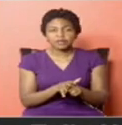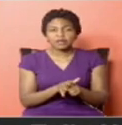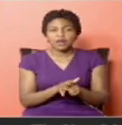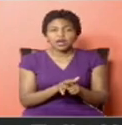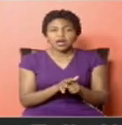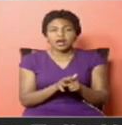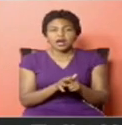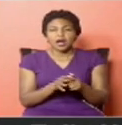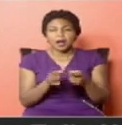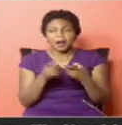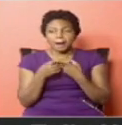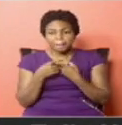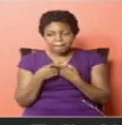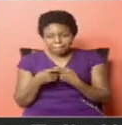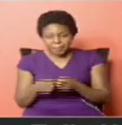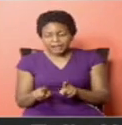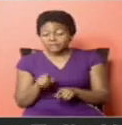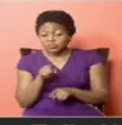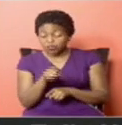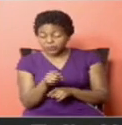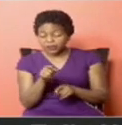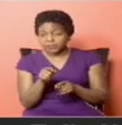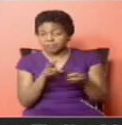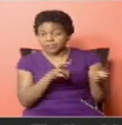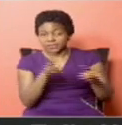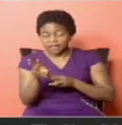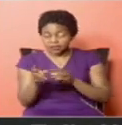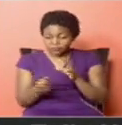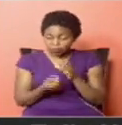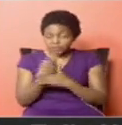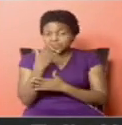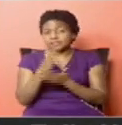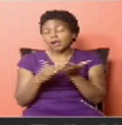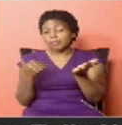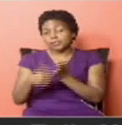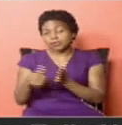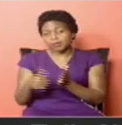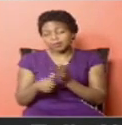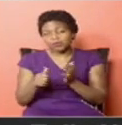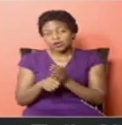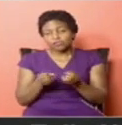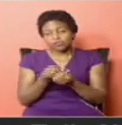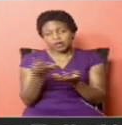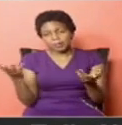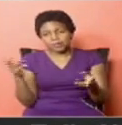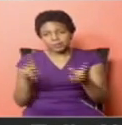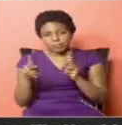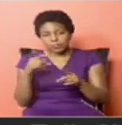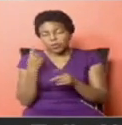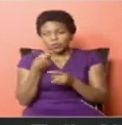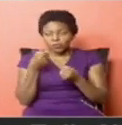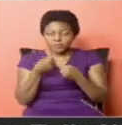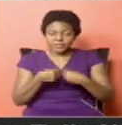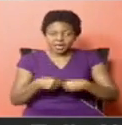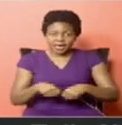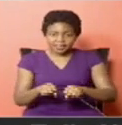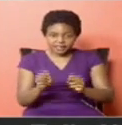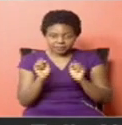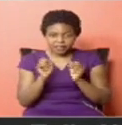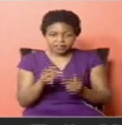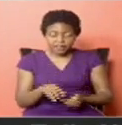They were, however, not without consequences to the many people whose activities for